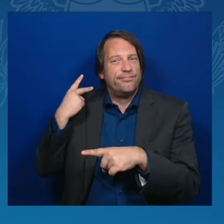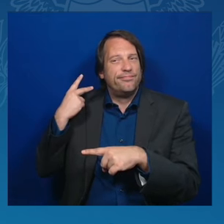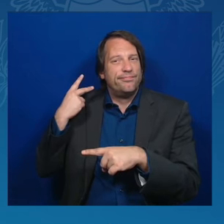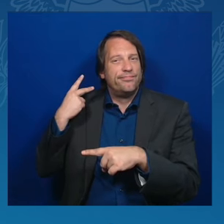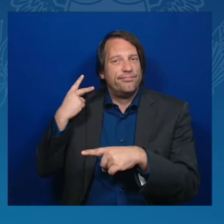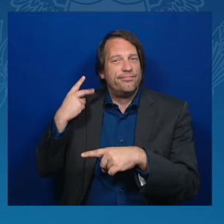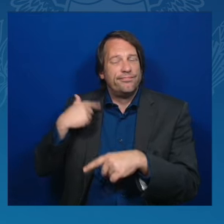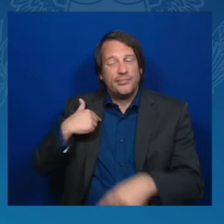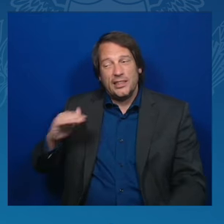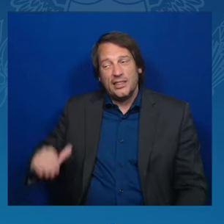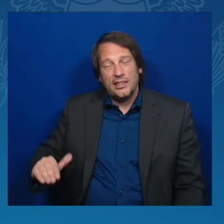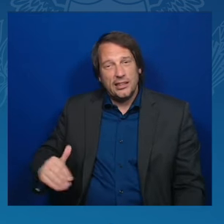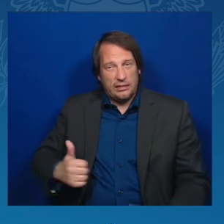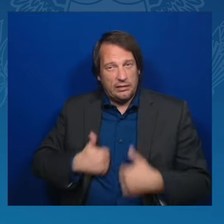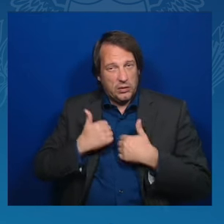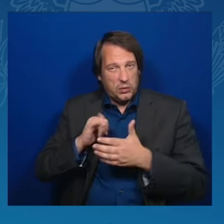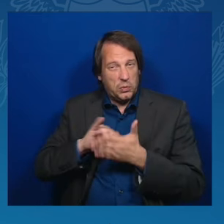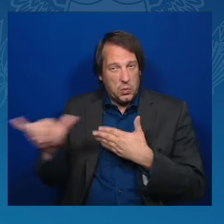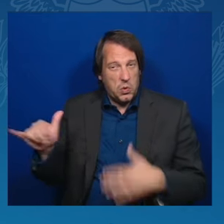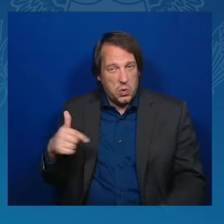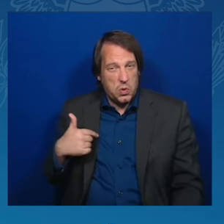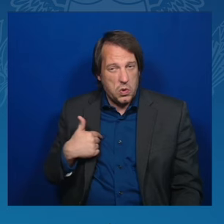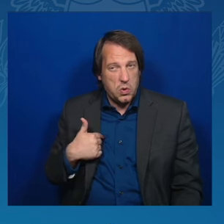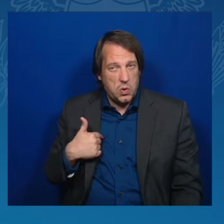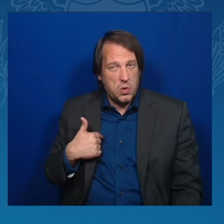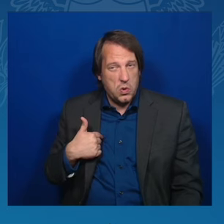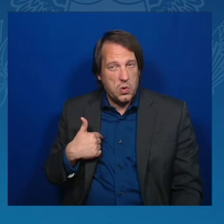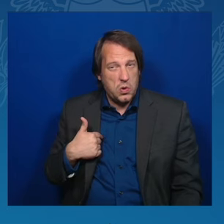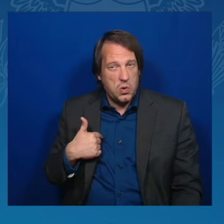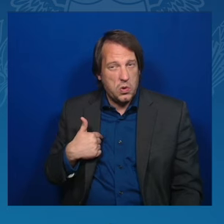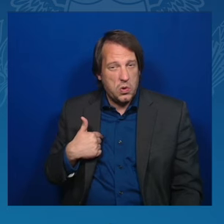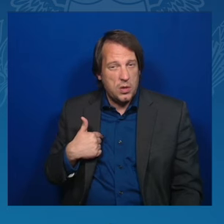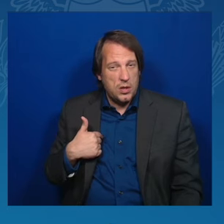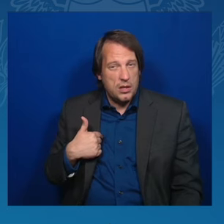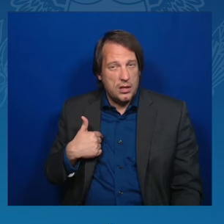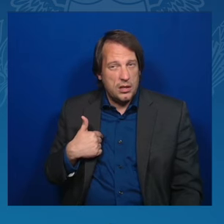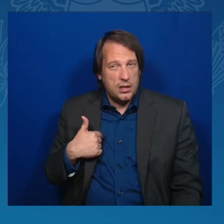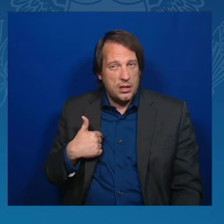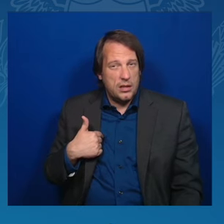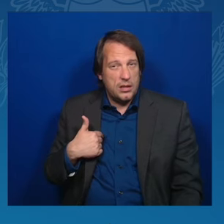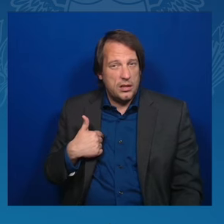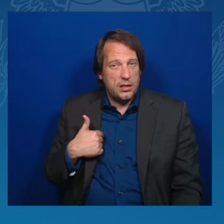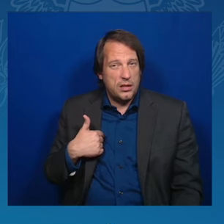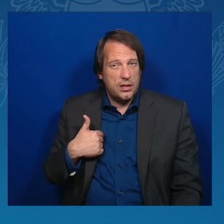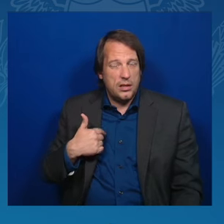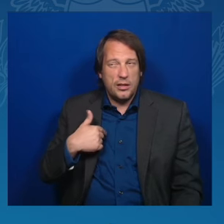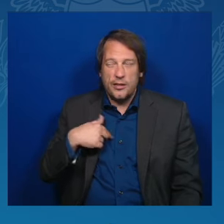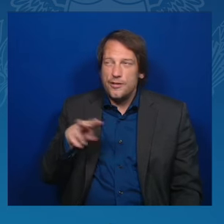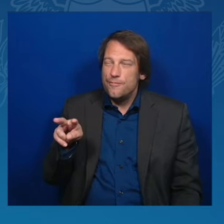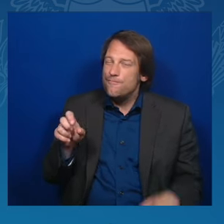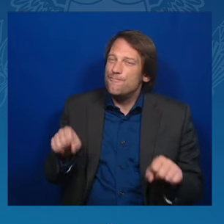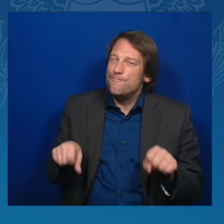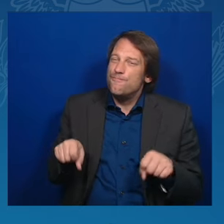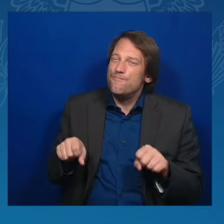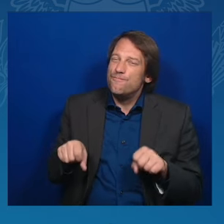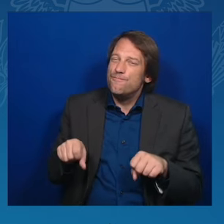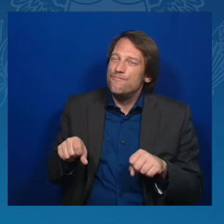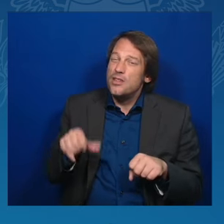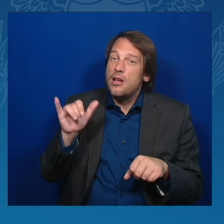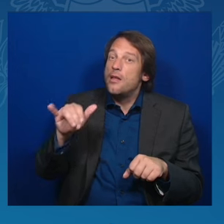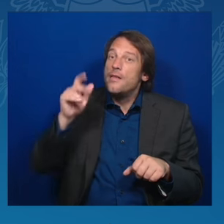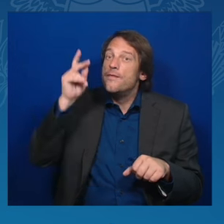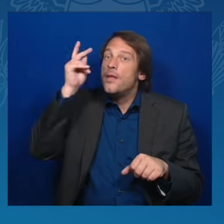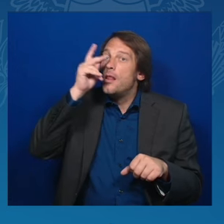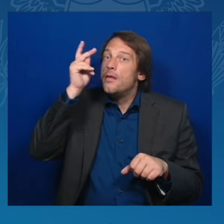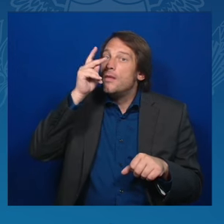feel that the philosophy and the words delivered vigorously by President